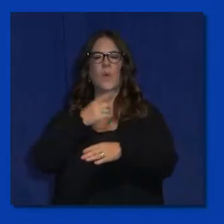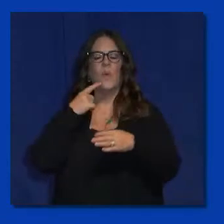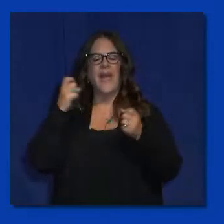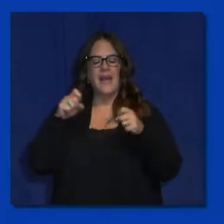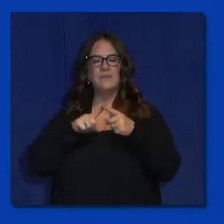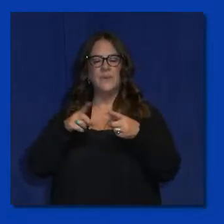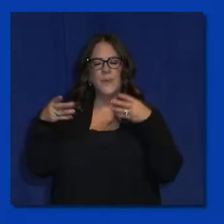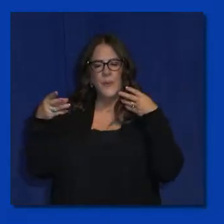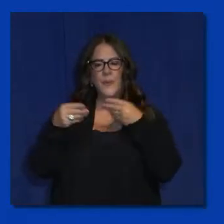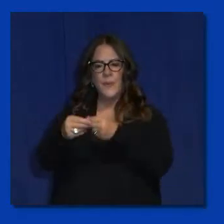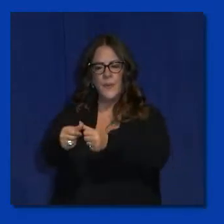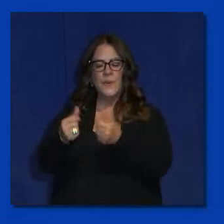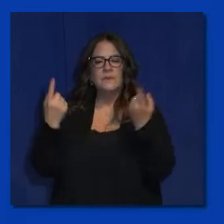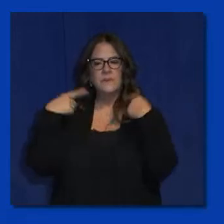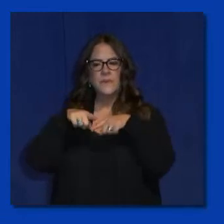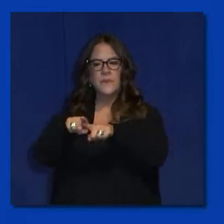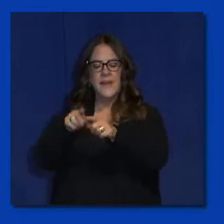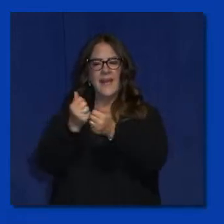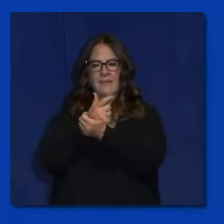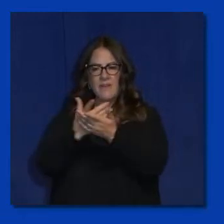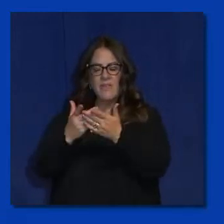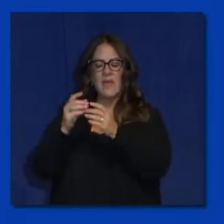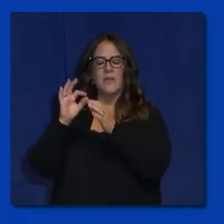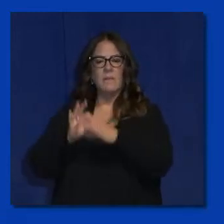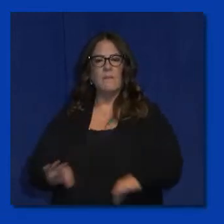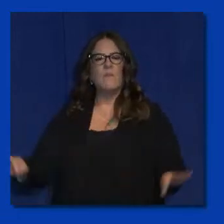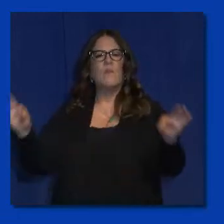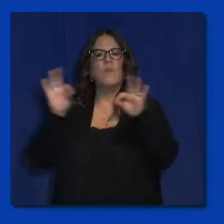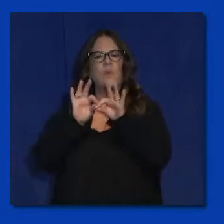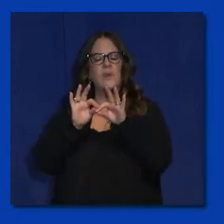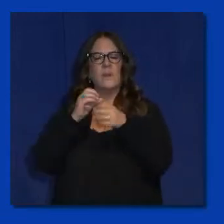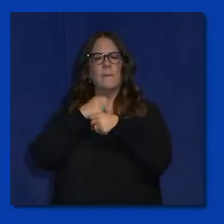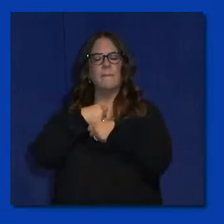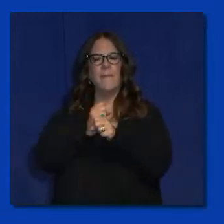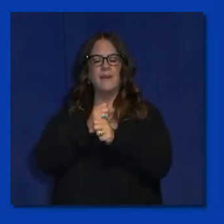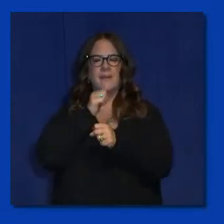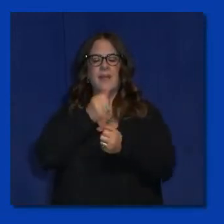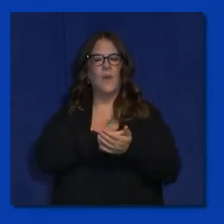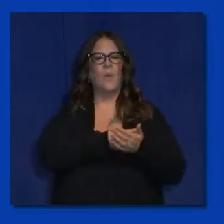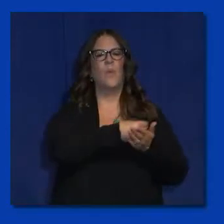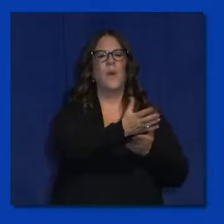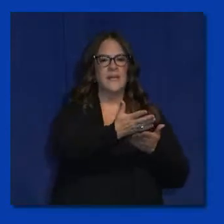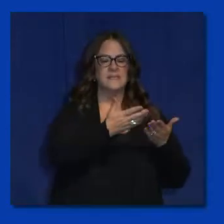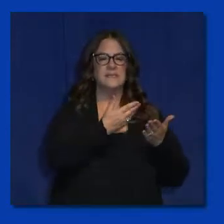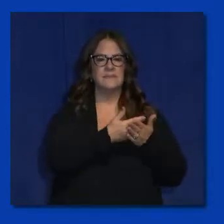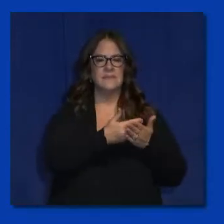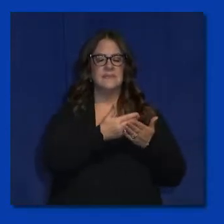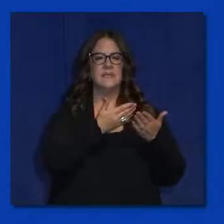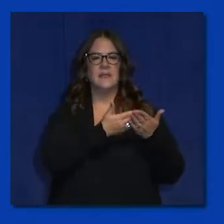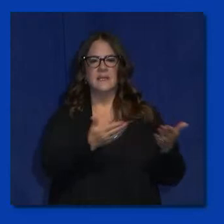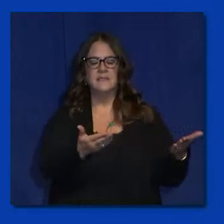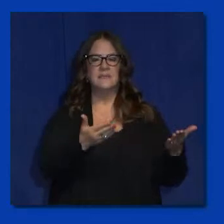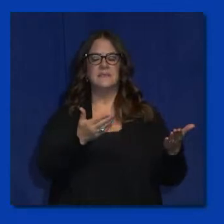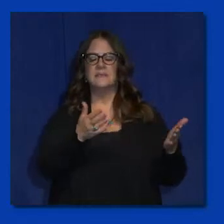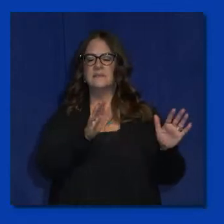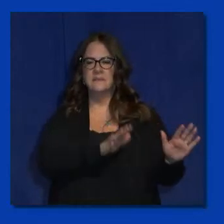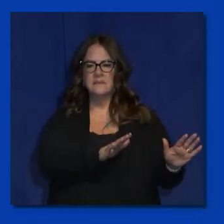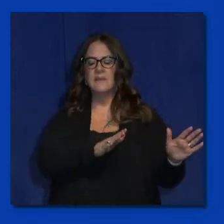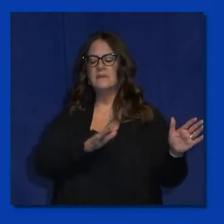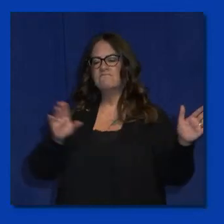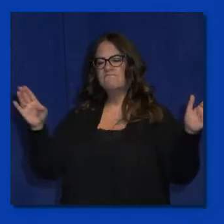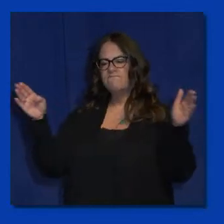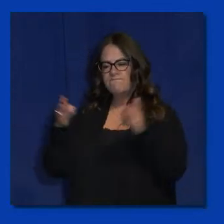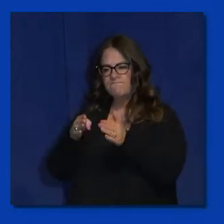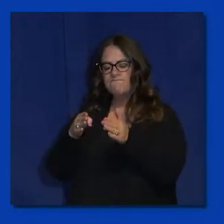foundational, as well as moving to increase efficiency and more traditional demand response strategies.